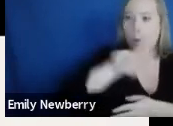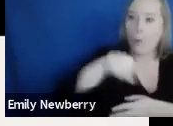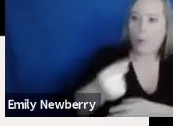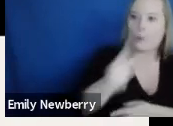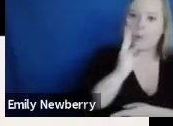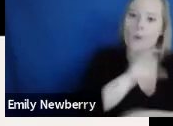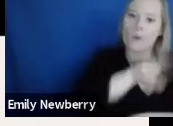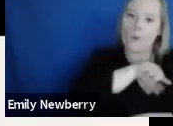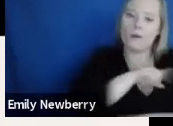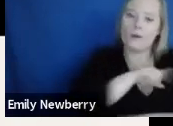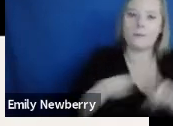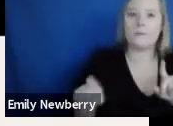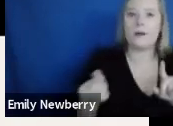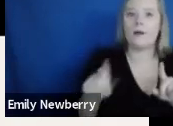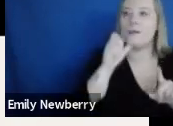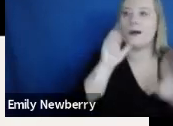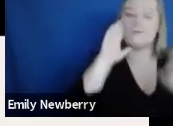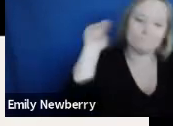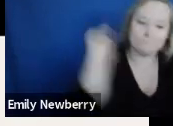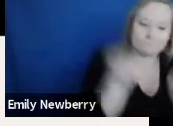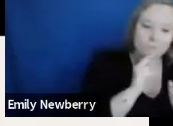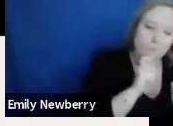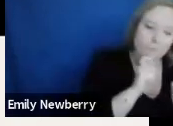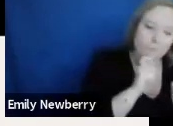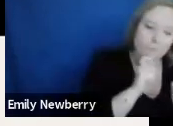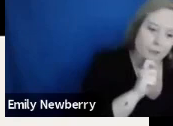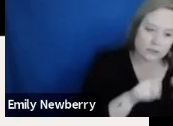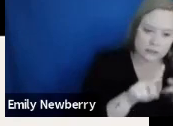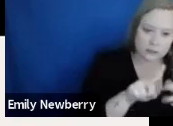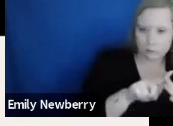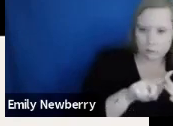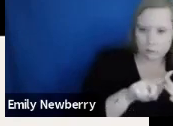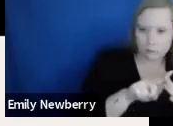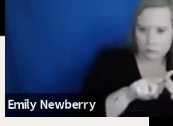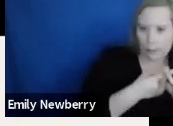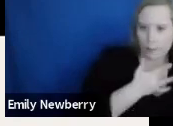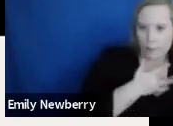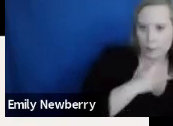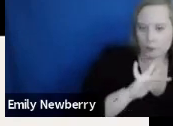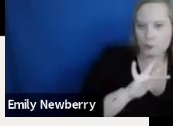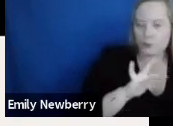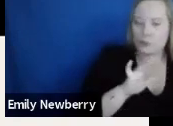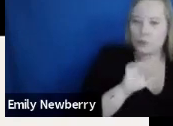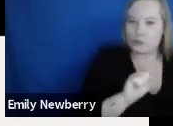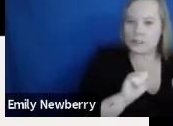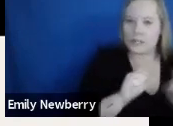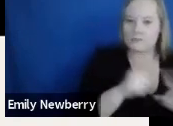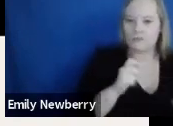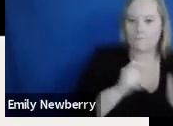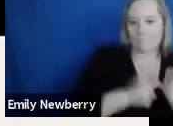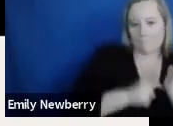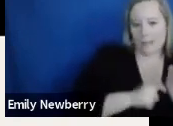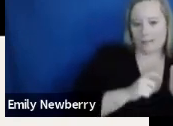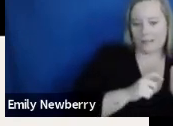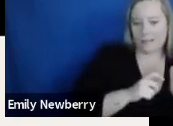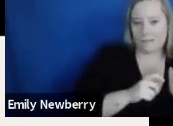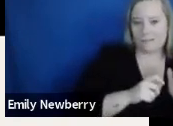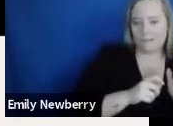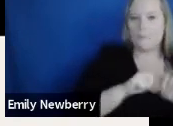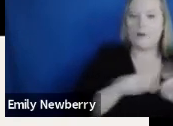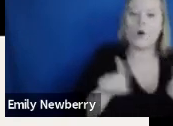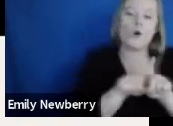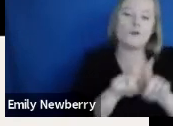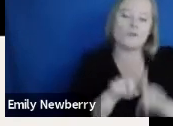just looking at metals, which are the primary constituents of concern from the mining activities. We're looking at bacteria